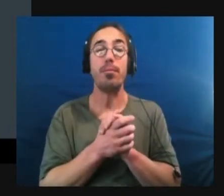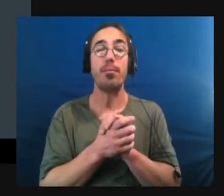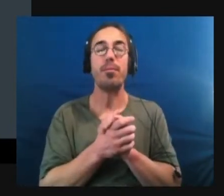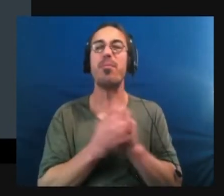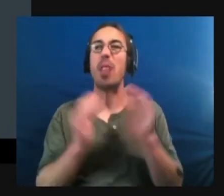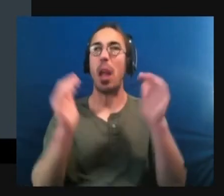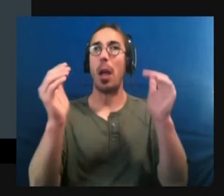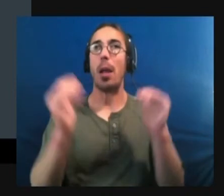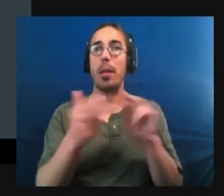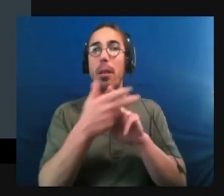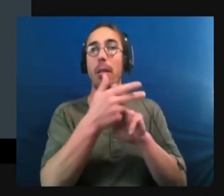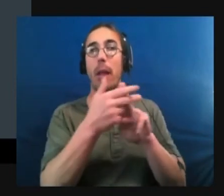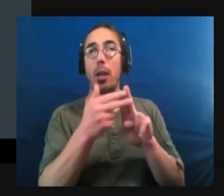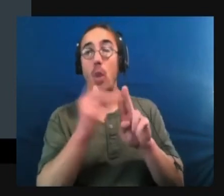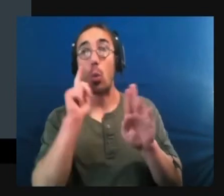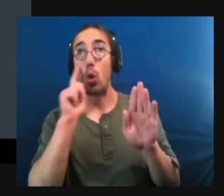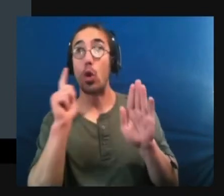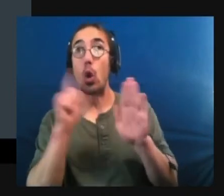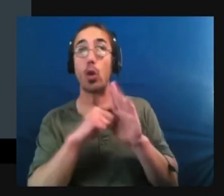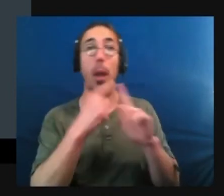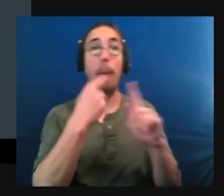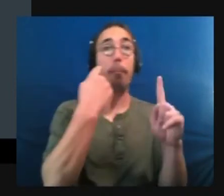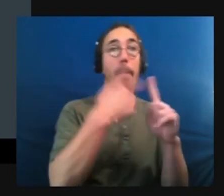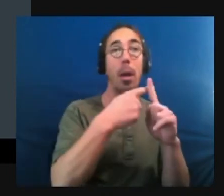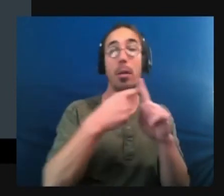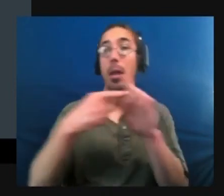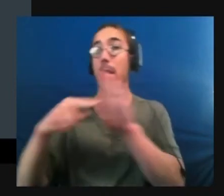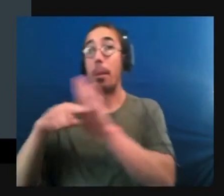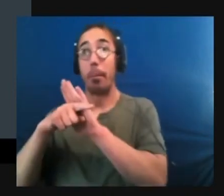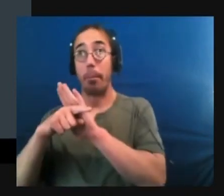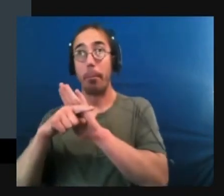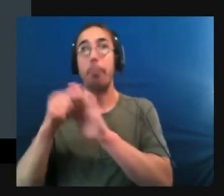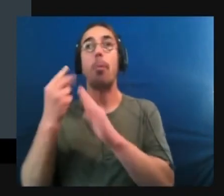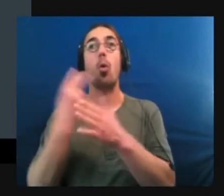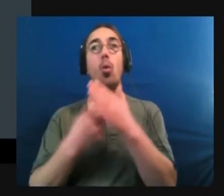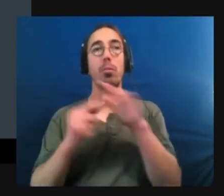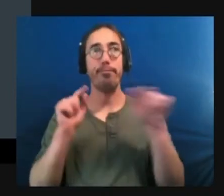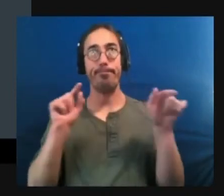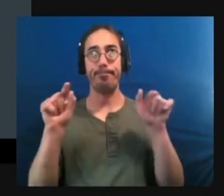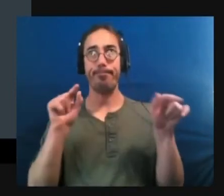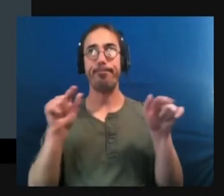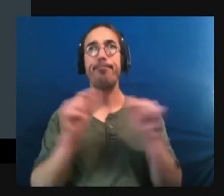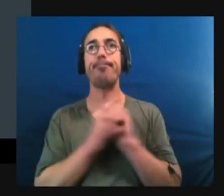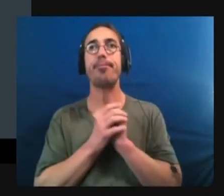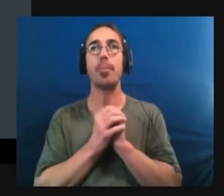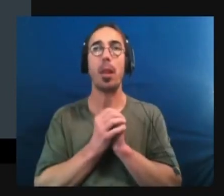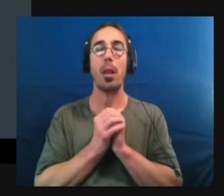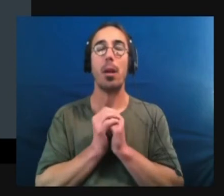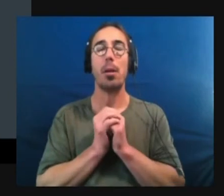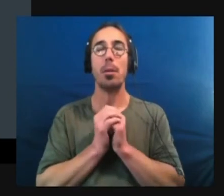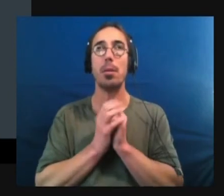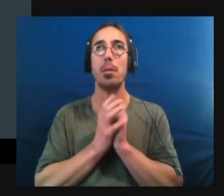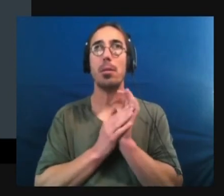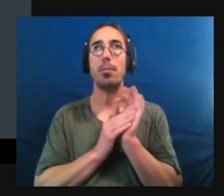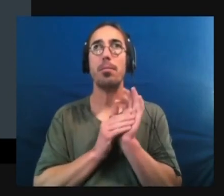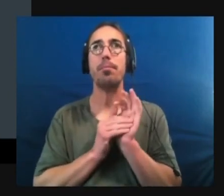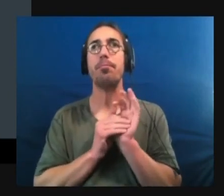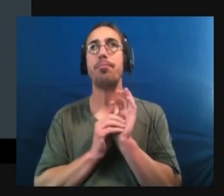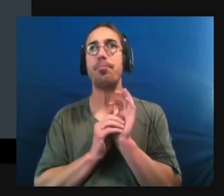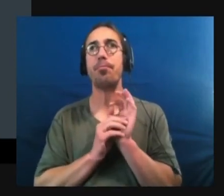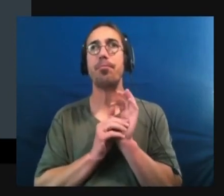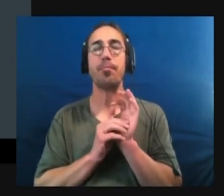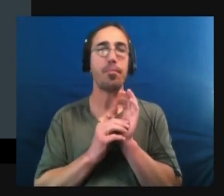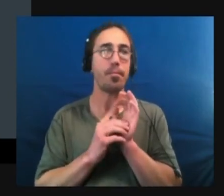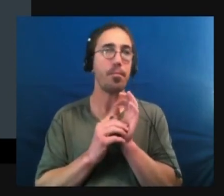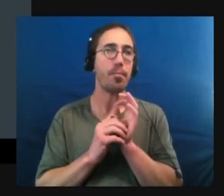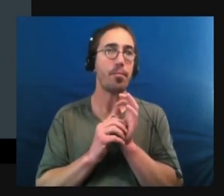are going to see a plus sign and a minus sign. These are to note more or less, and they are